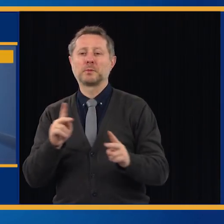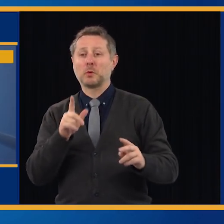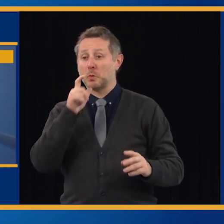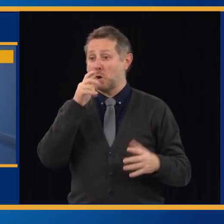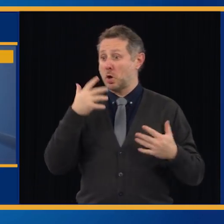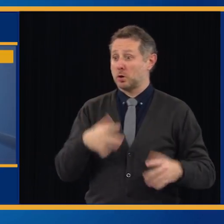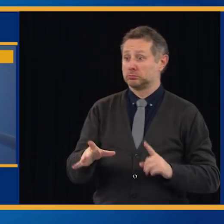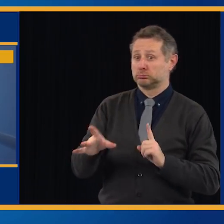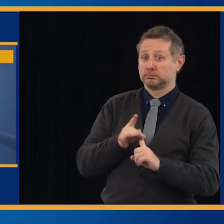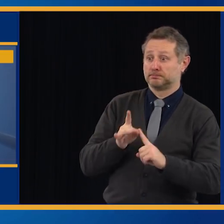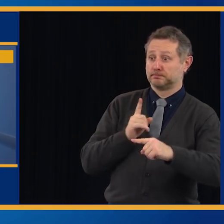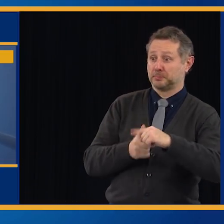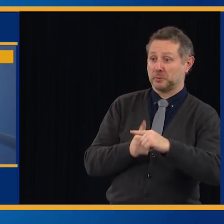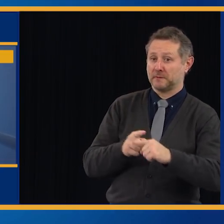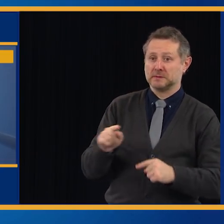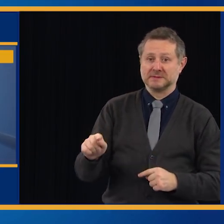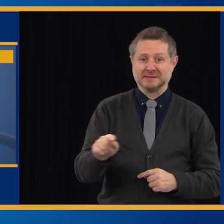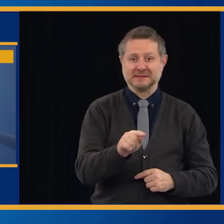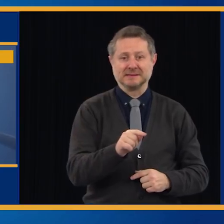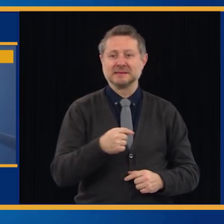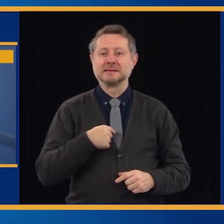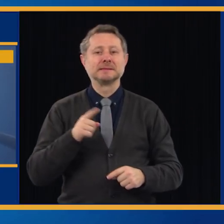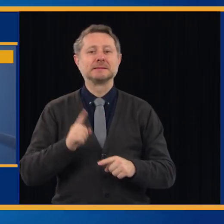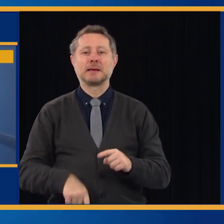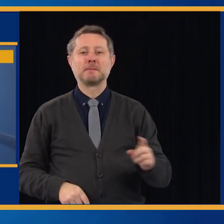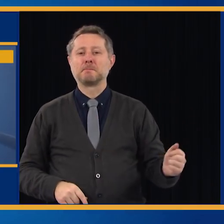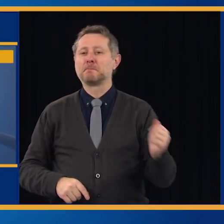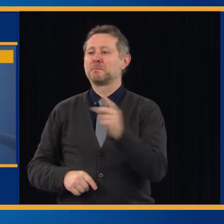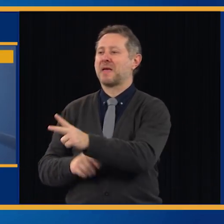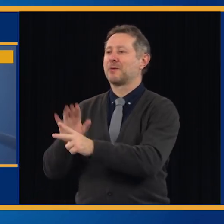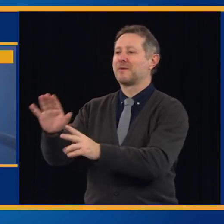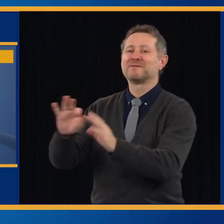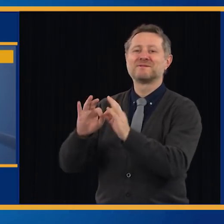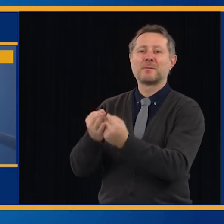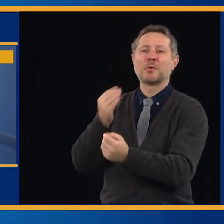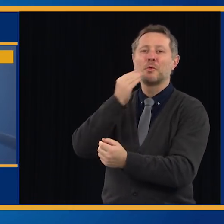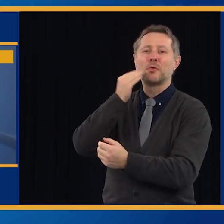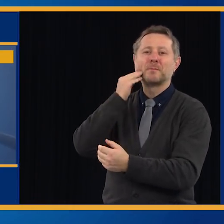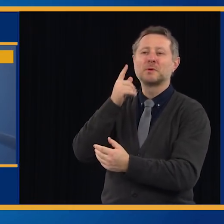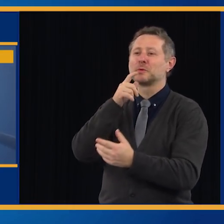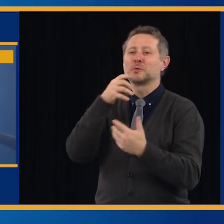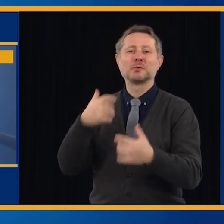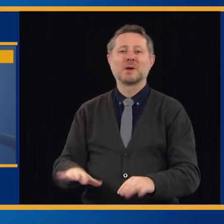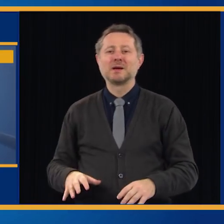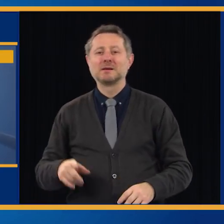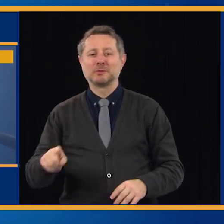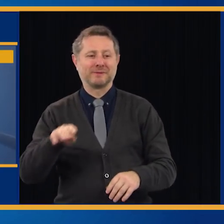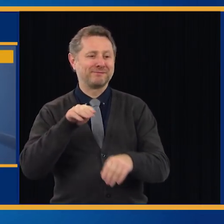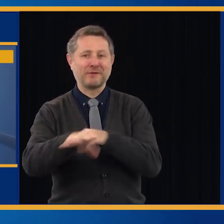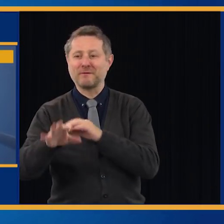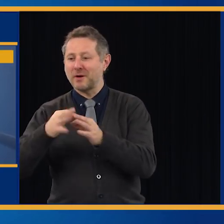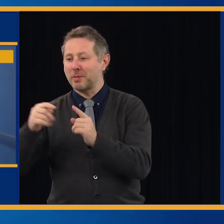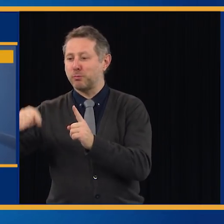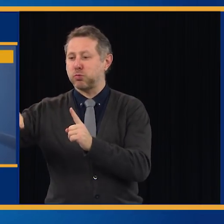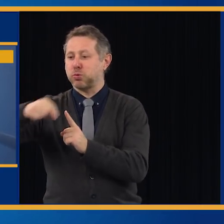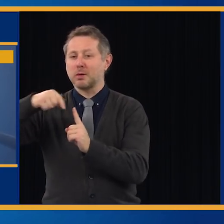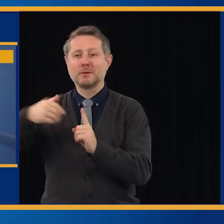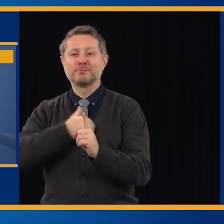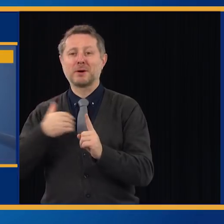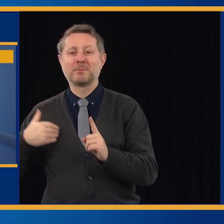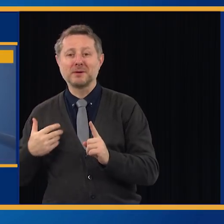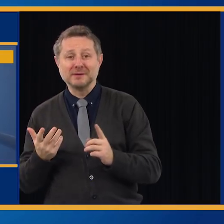positive, who say, I can't go home, or I don't want to go home. I don't want to infect my family. I don't want to infect my significant